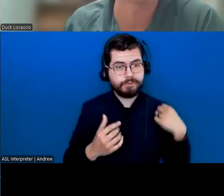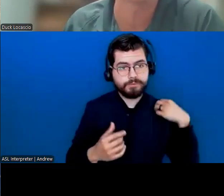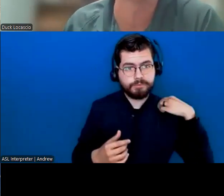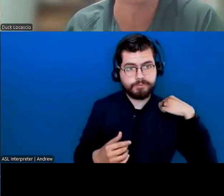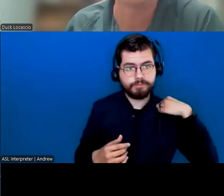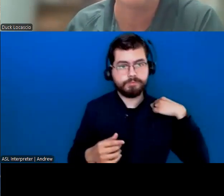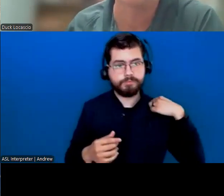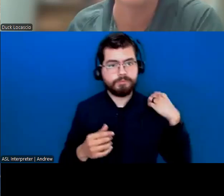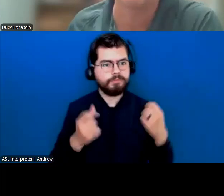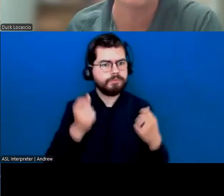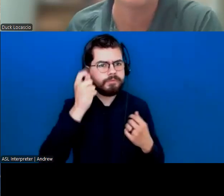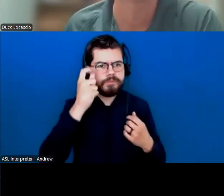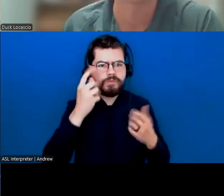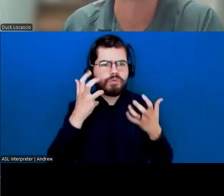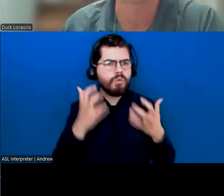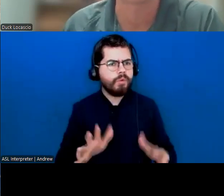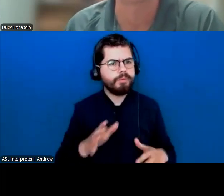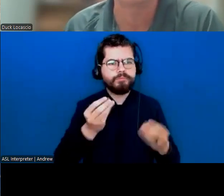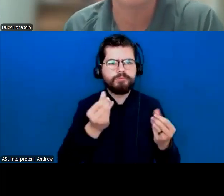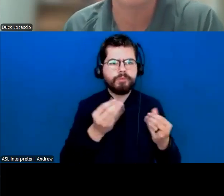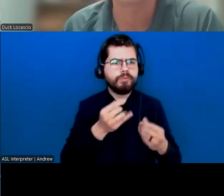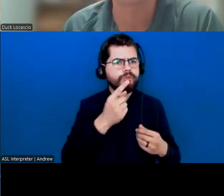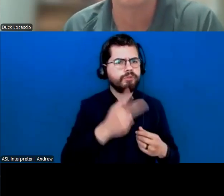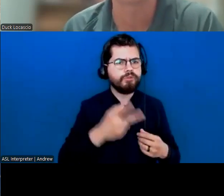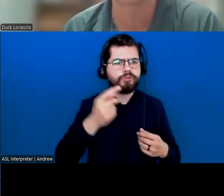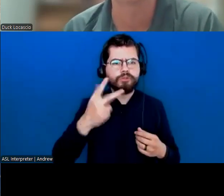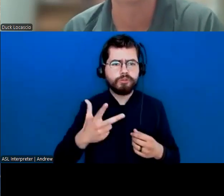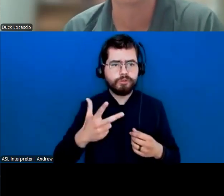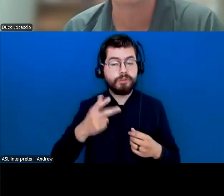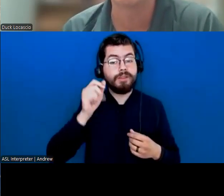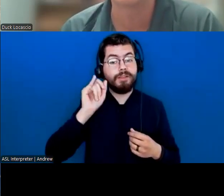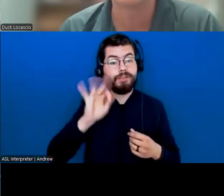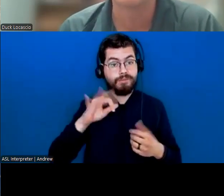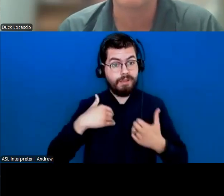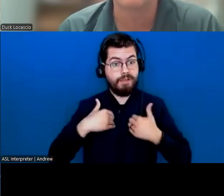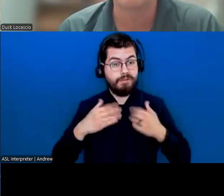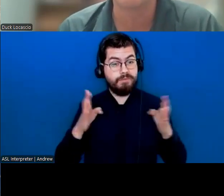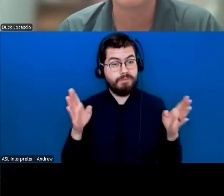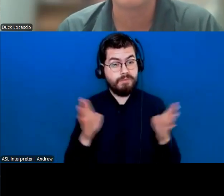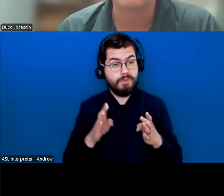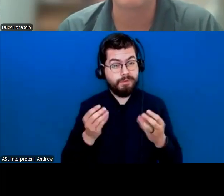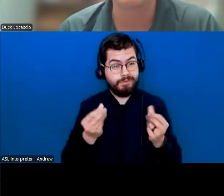into thirds. I would treat my entire property, if I had a small land holding,